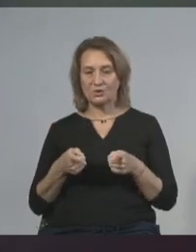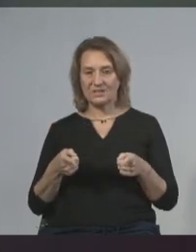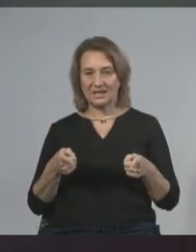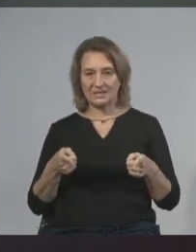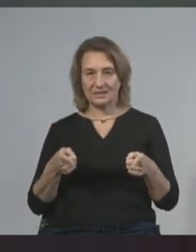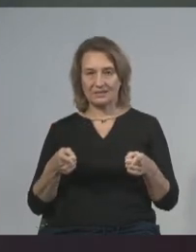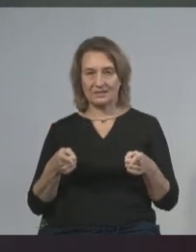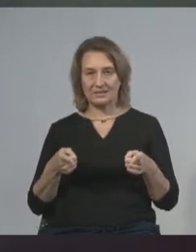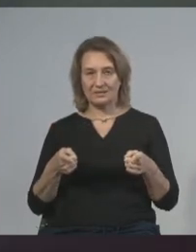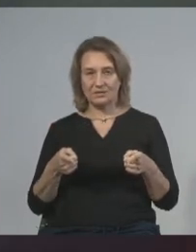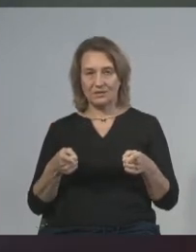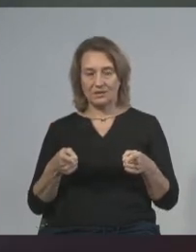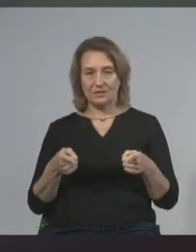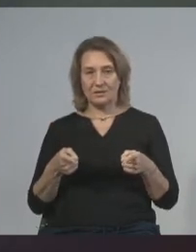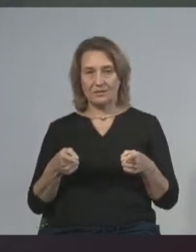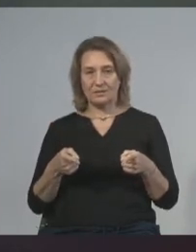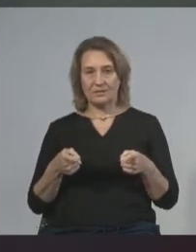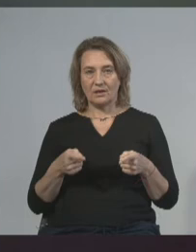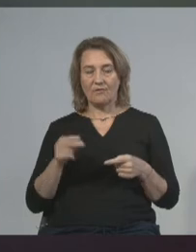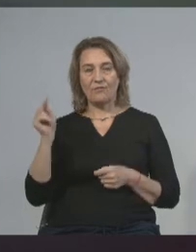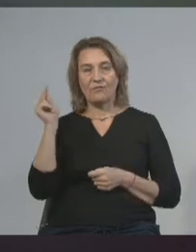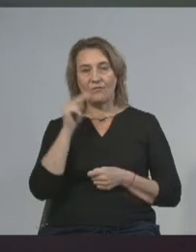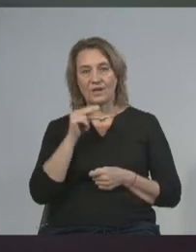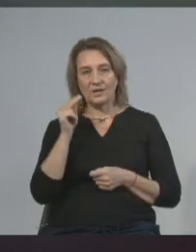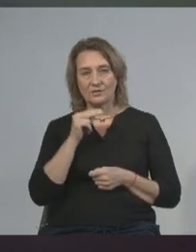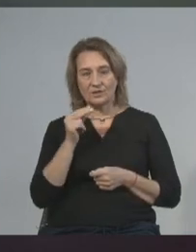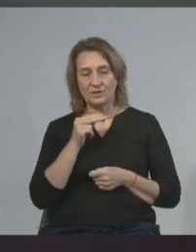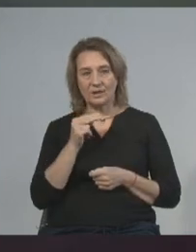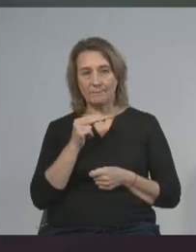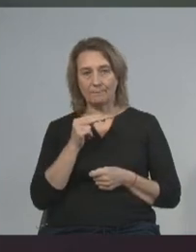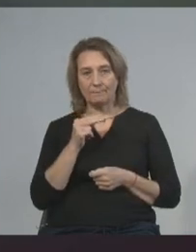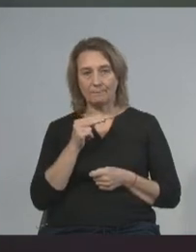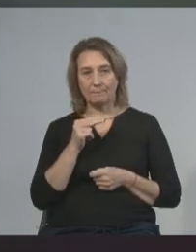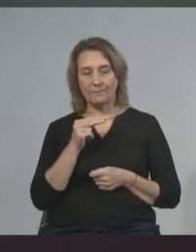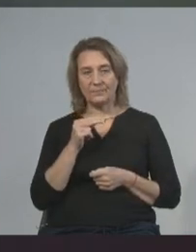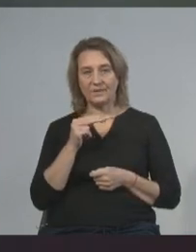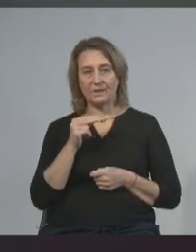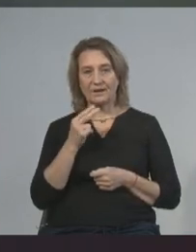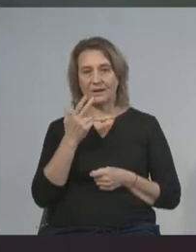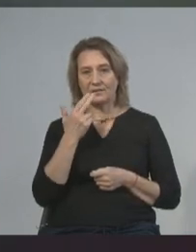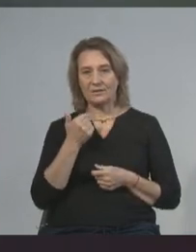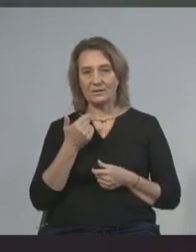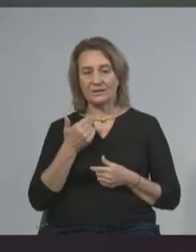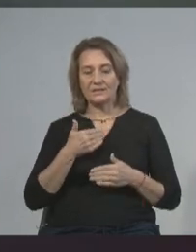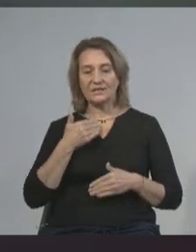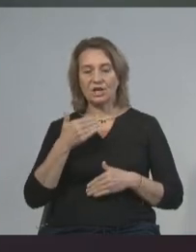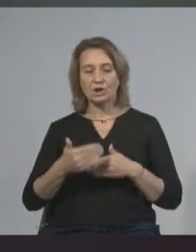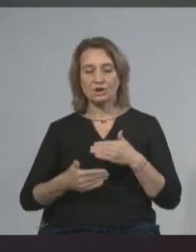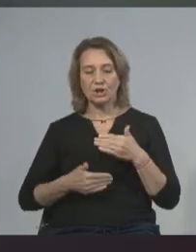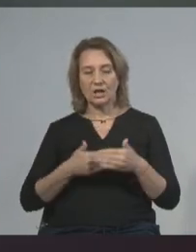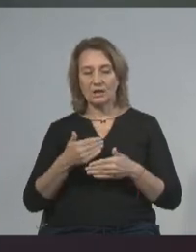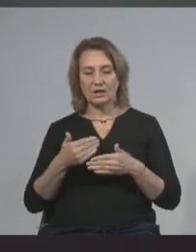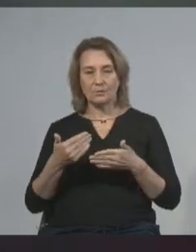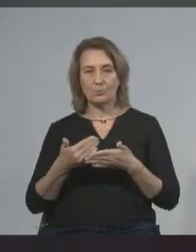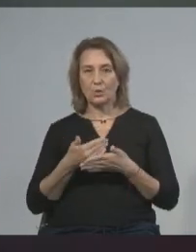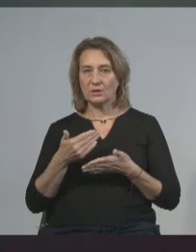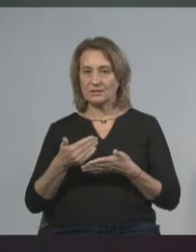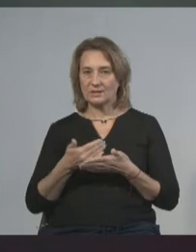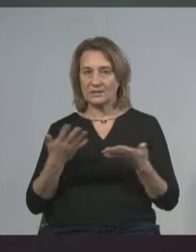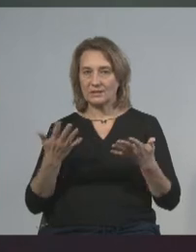process automation of the processes studying adequate studying of ways of